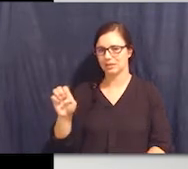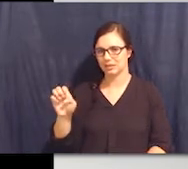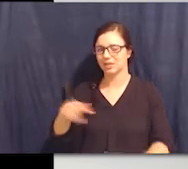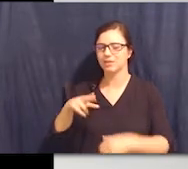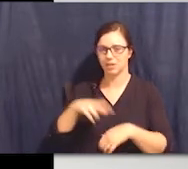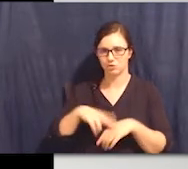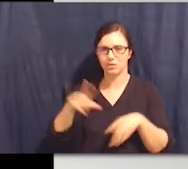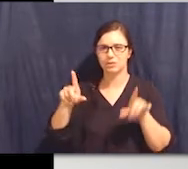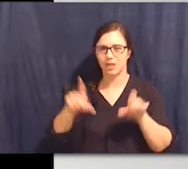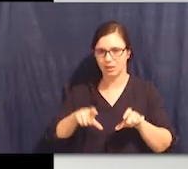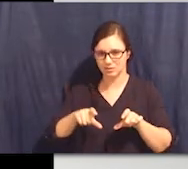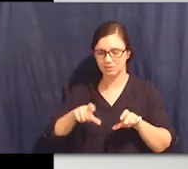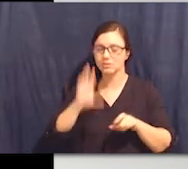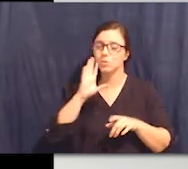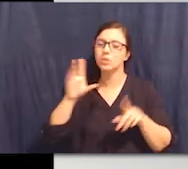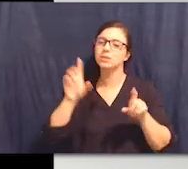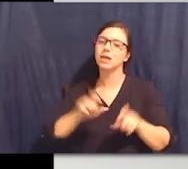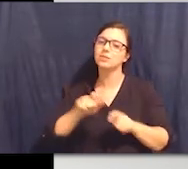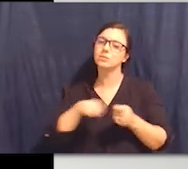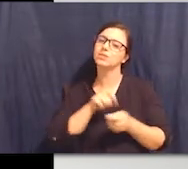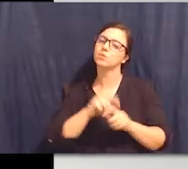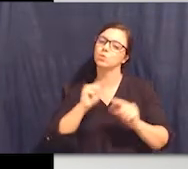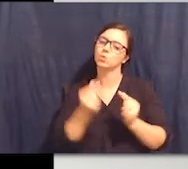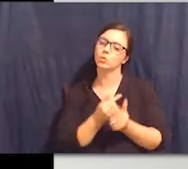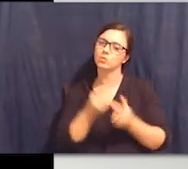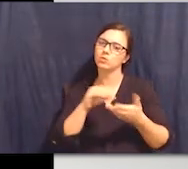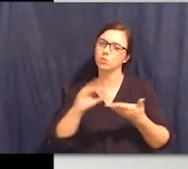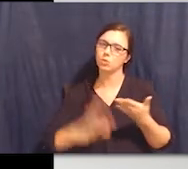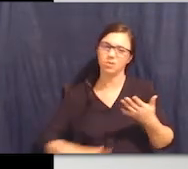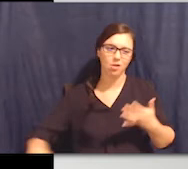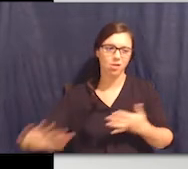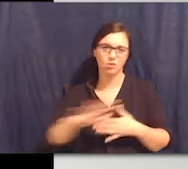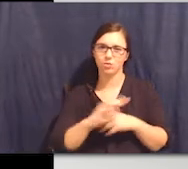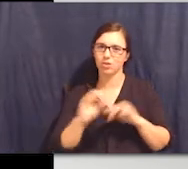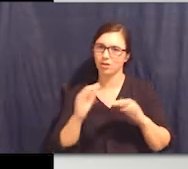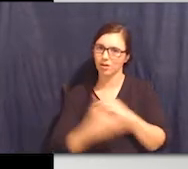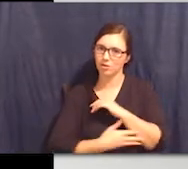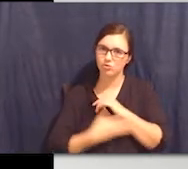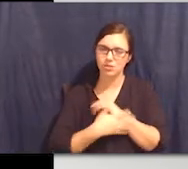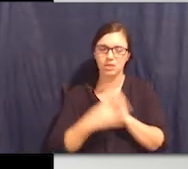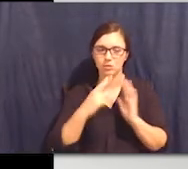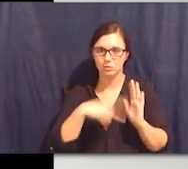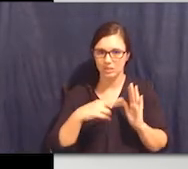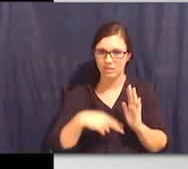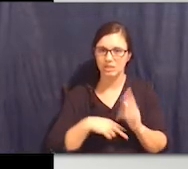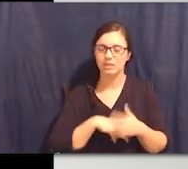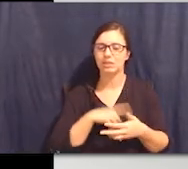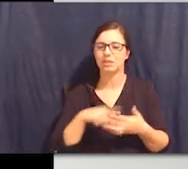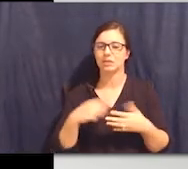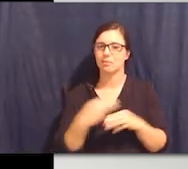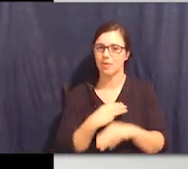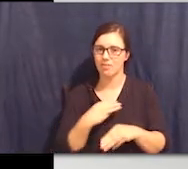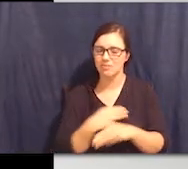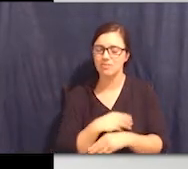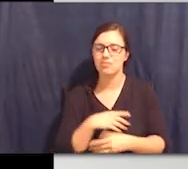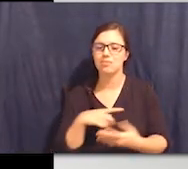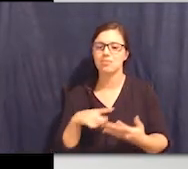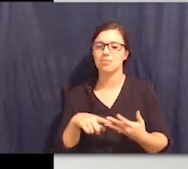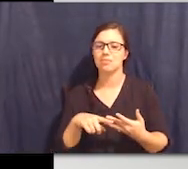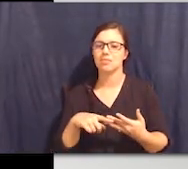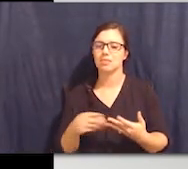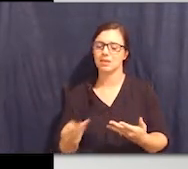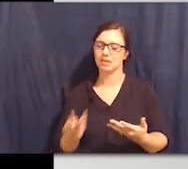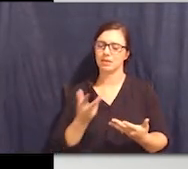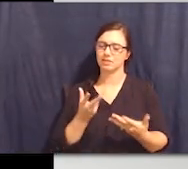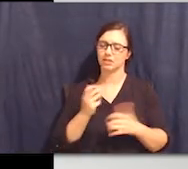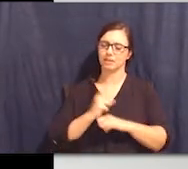national test. It tests select groups of students all over the country in reading and in math, and it kind of gives